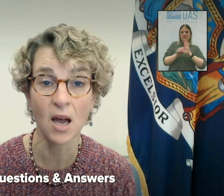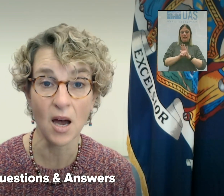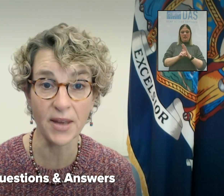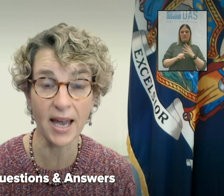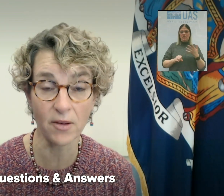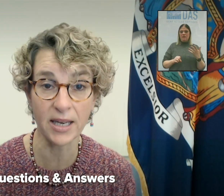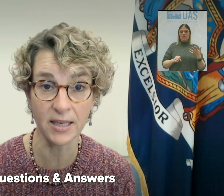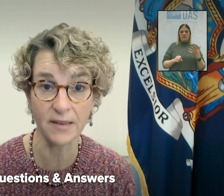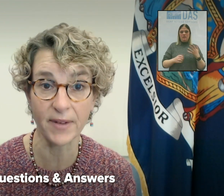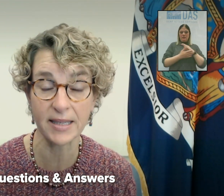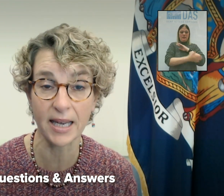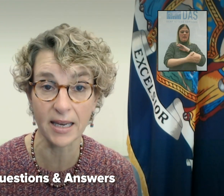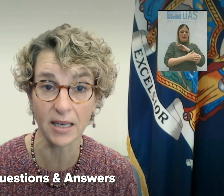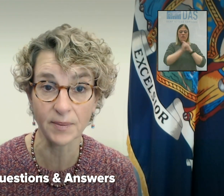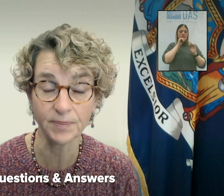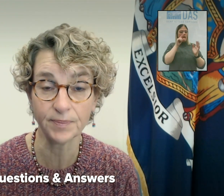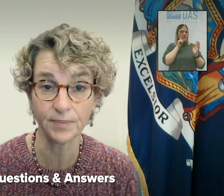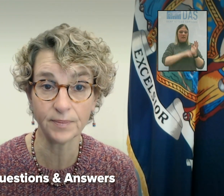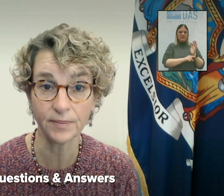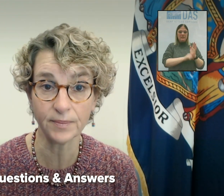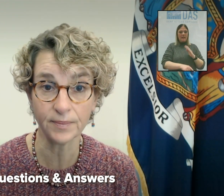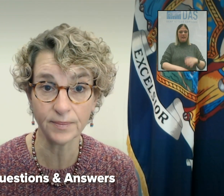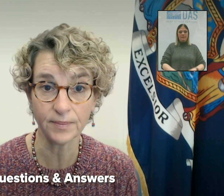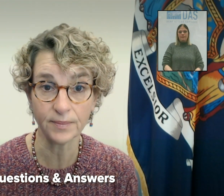that the county is investigating.